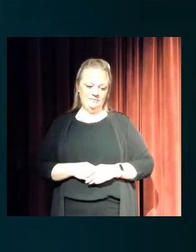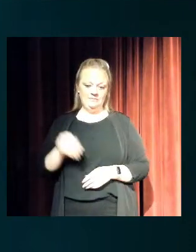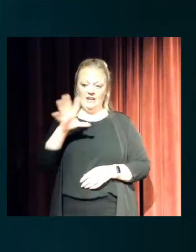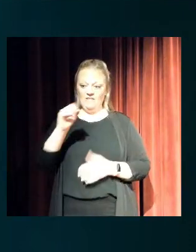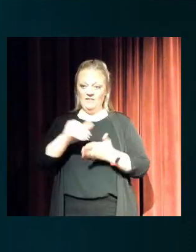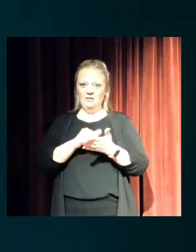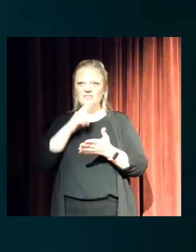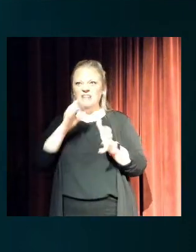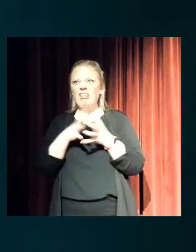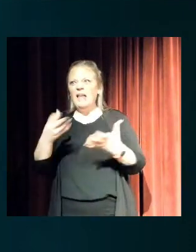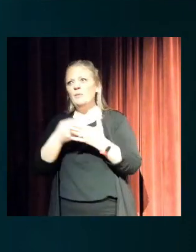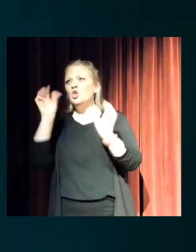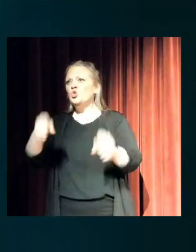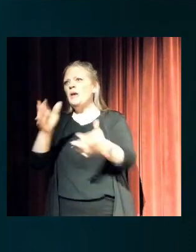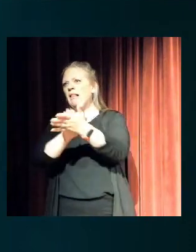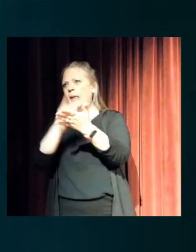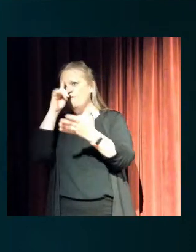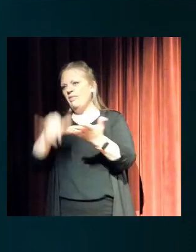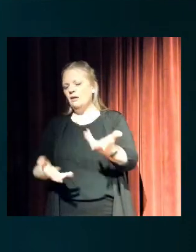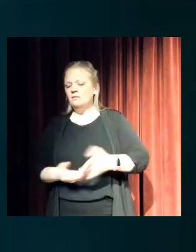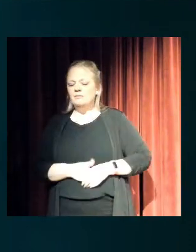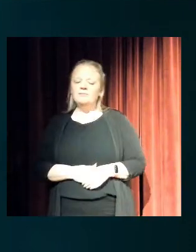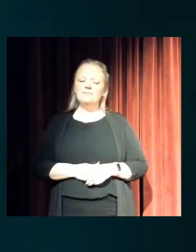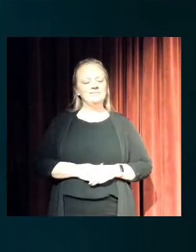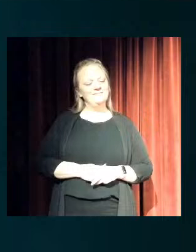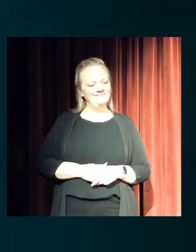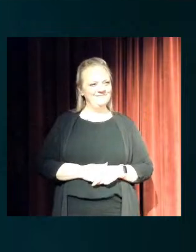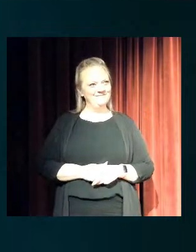$50 million is a lot of money. You can clap to that.